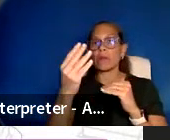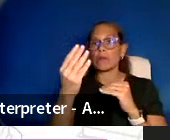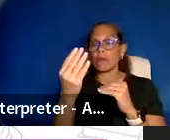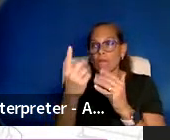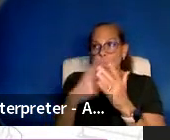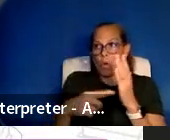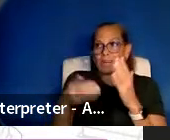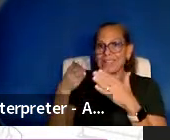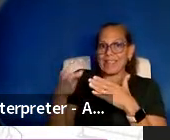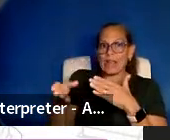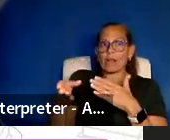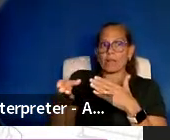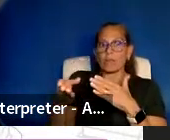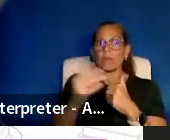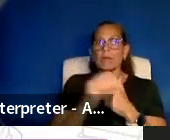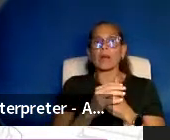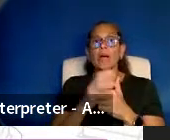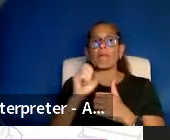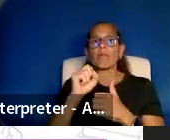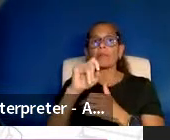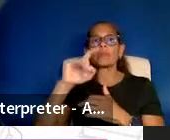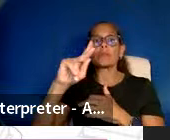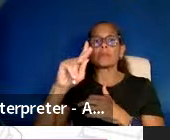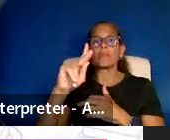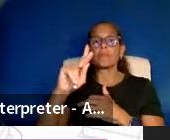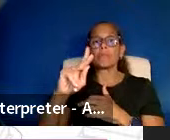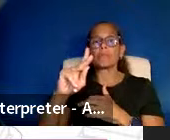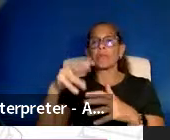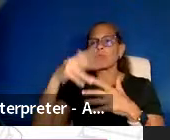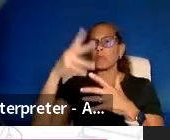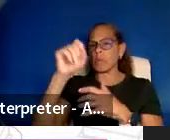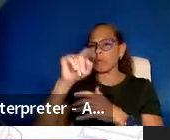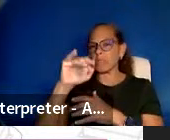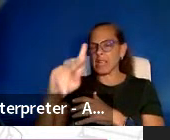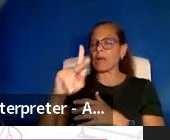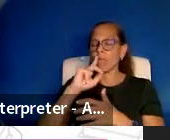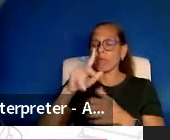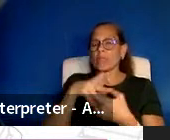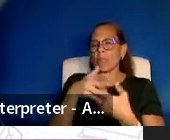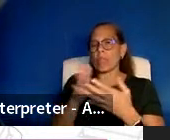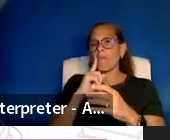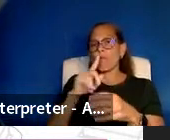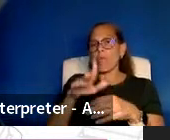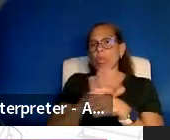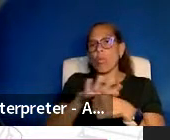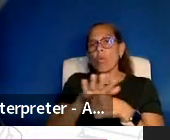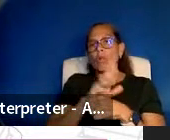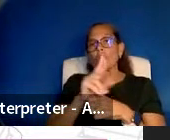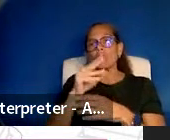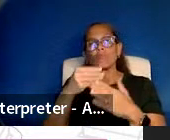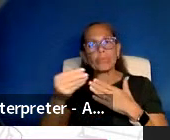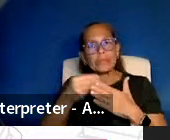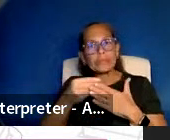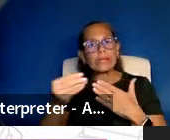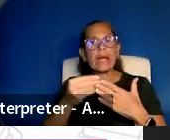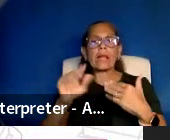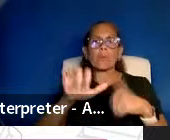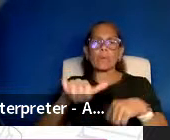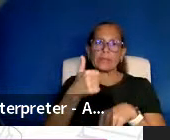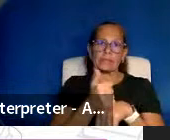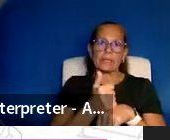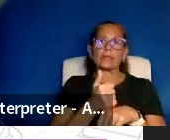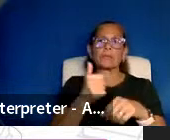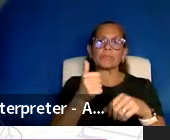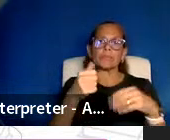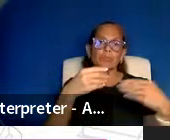existing smokestack here. C24 overlays, again, would allow for local retail and services to set up shop on the ground